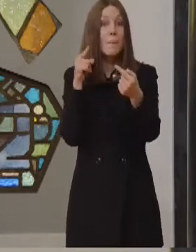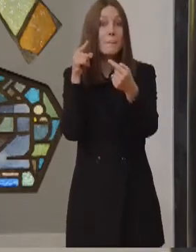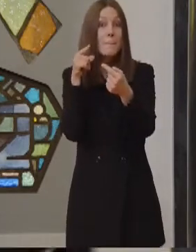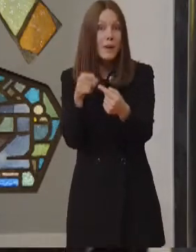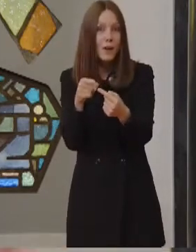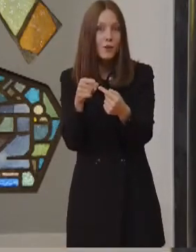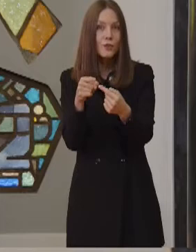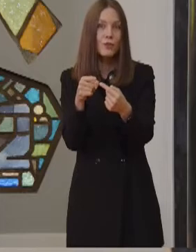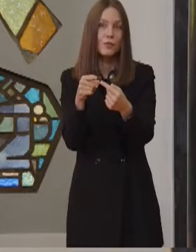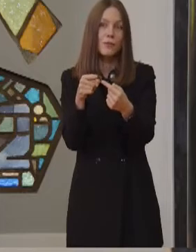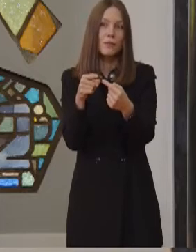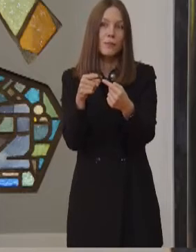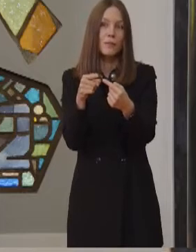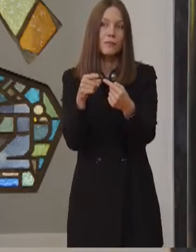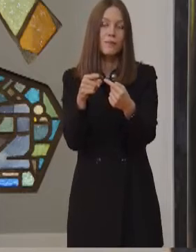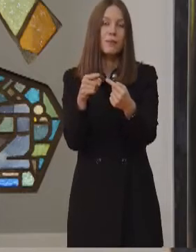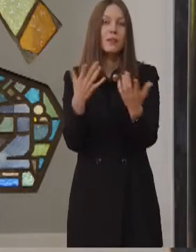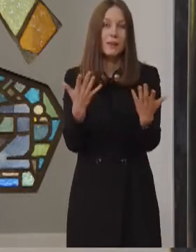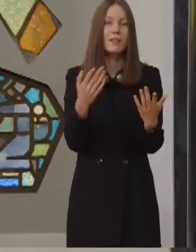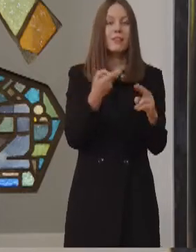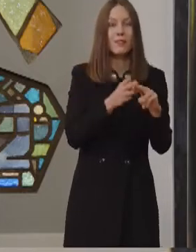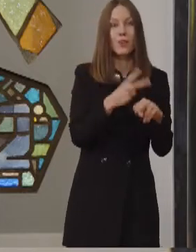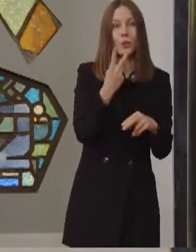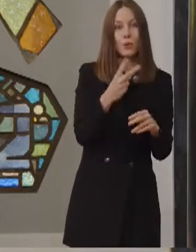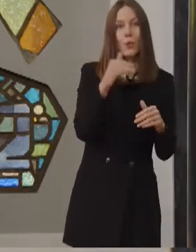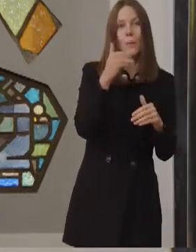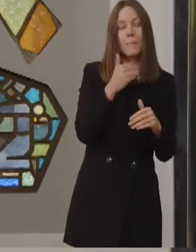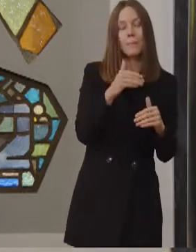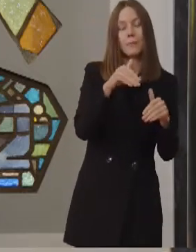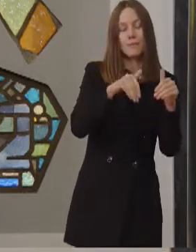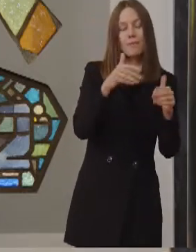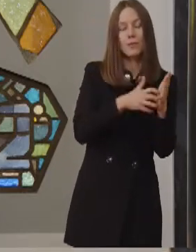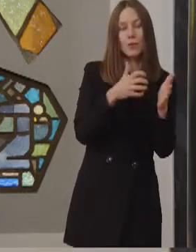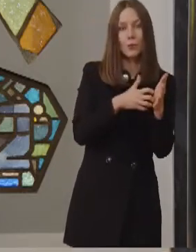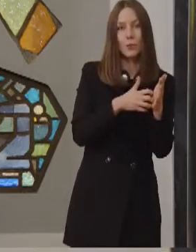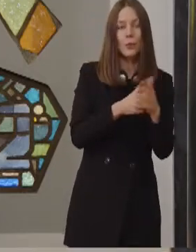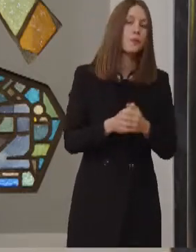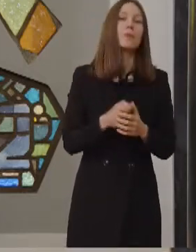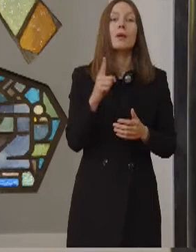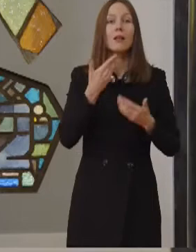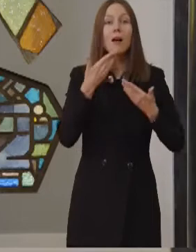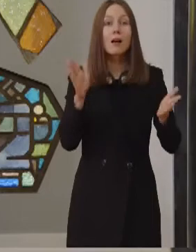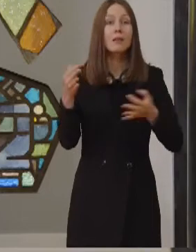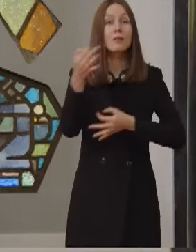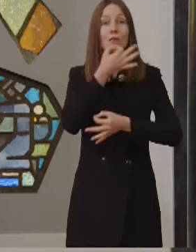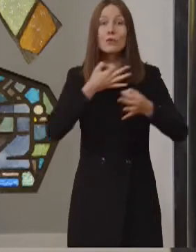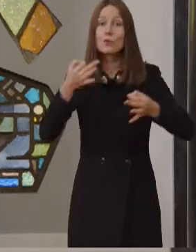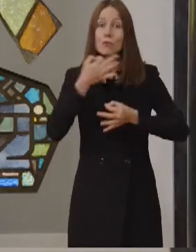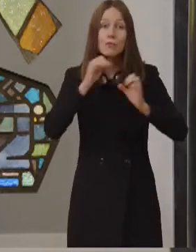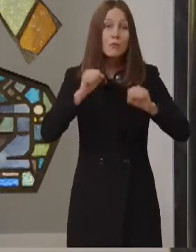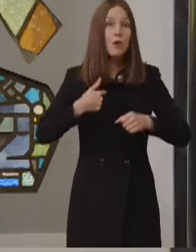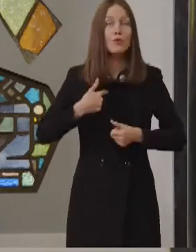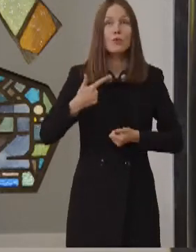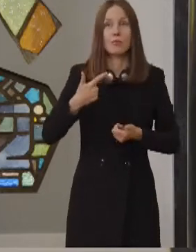the one who voted against the law and was one of the two voices that determined the outcome of the vote.